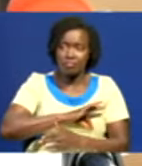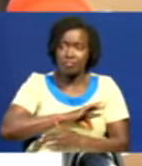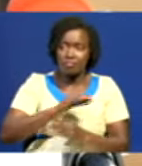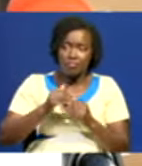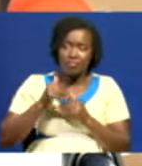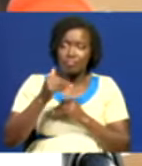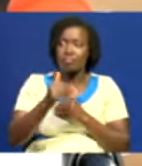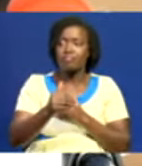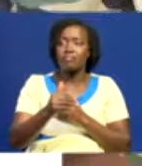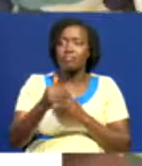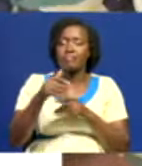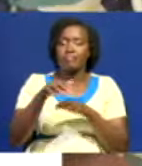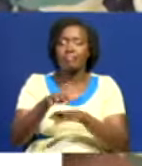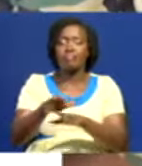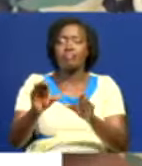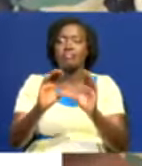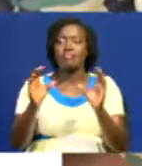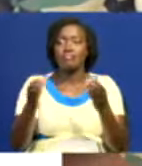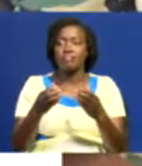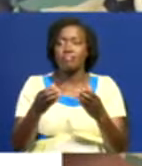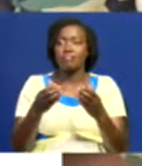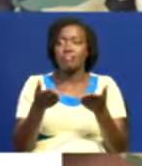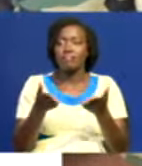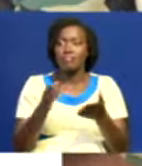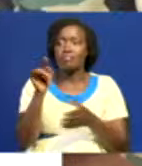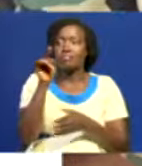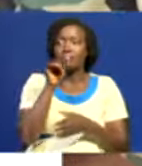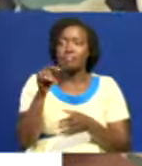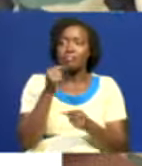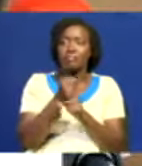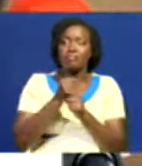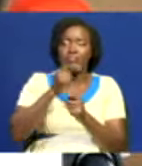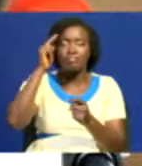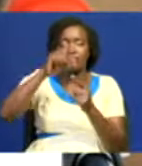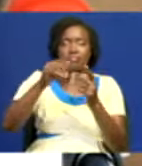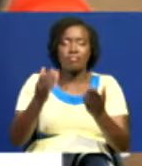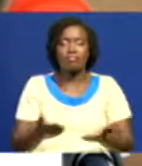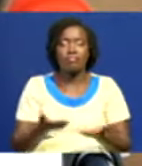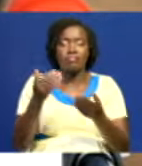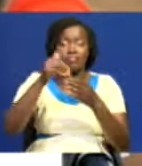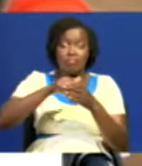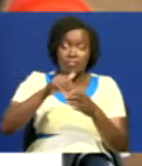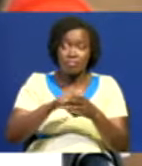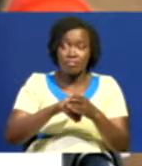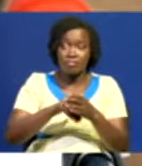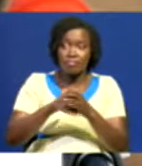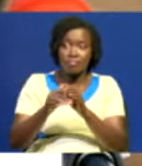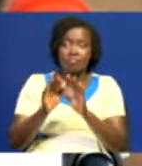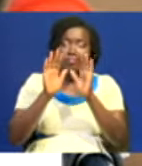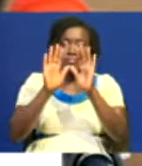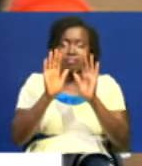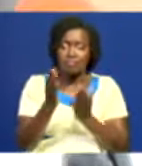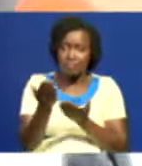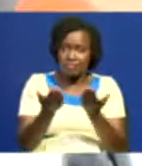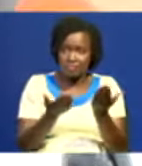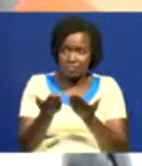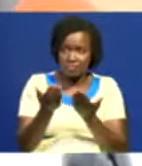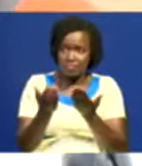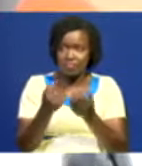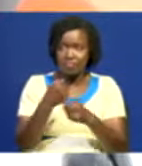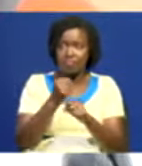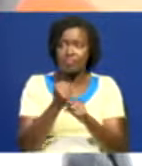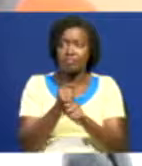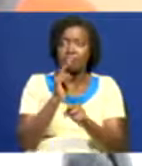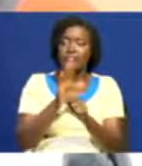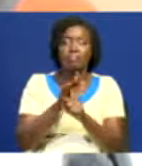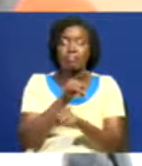to downstream communities. We are therefore working toward promoting investment in commercial bamboo production. I want to promise